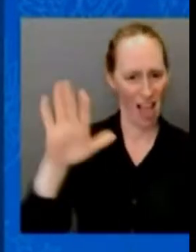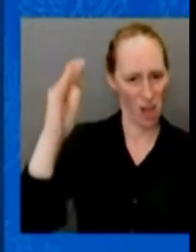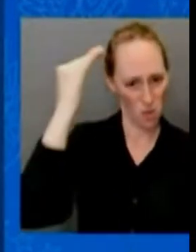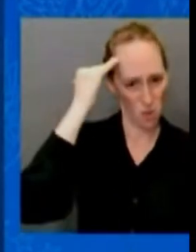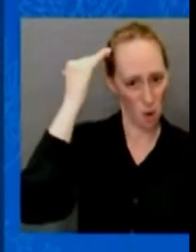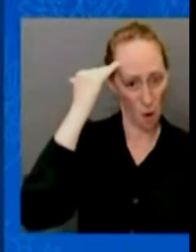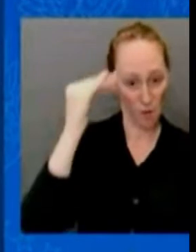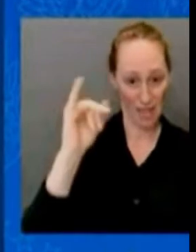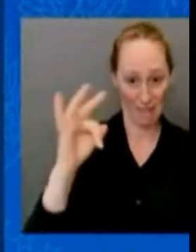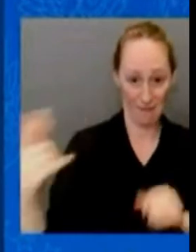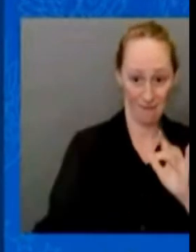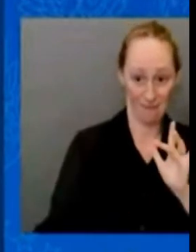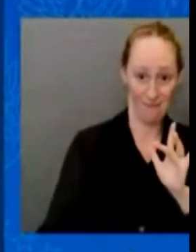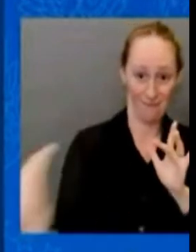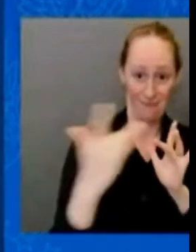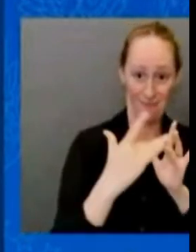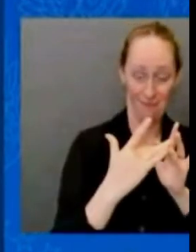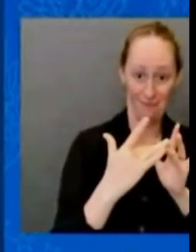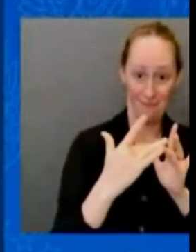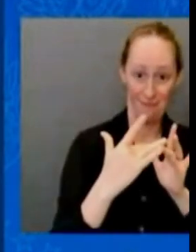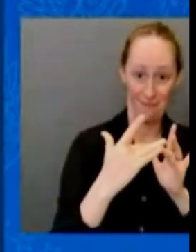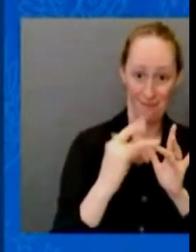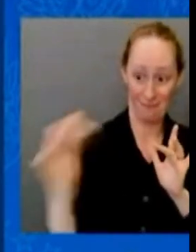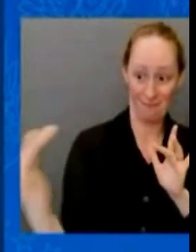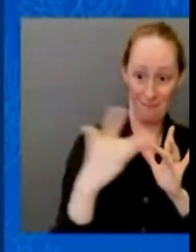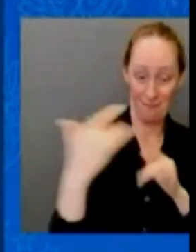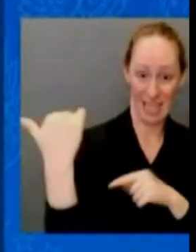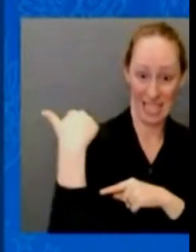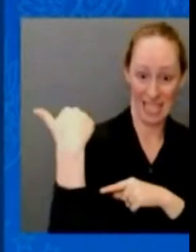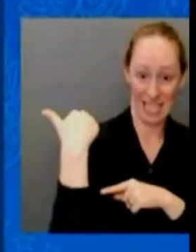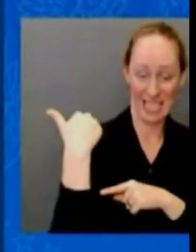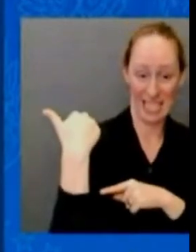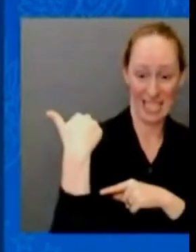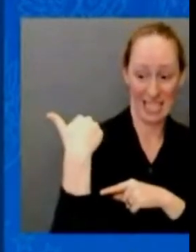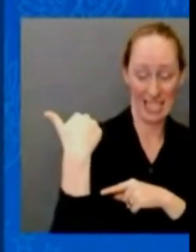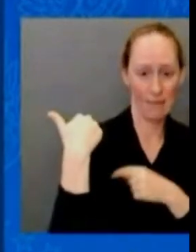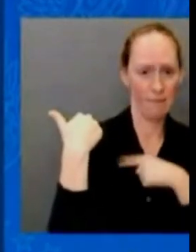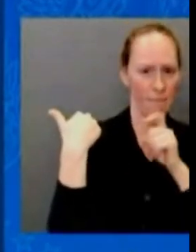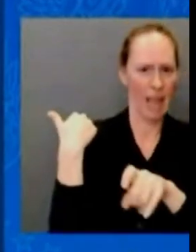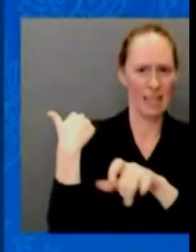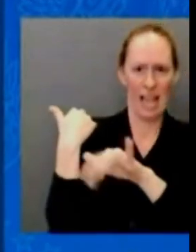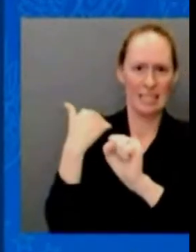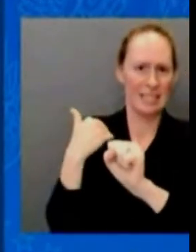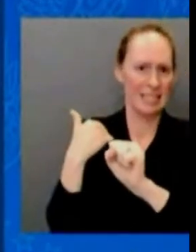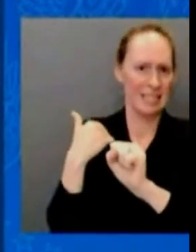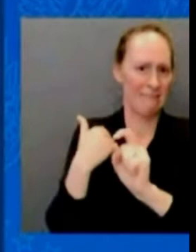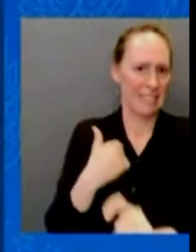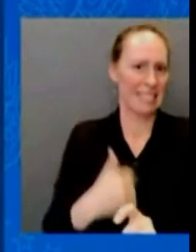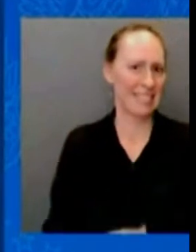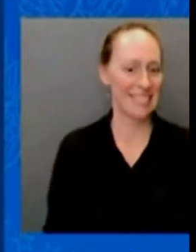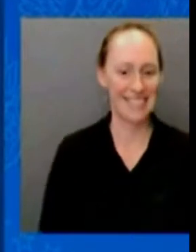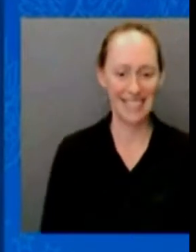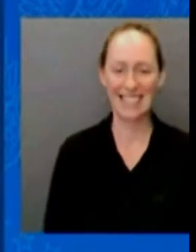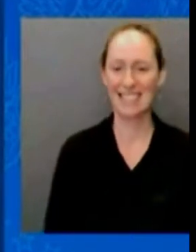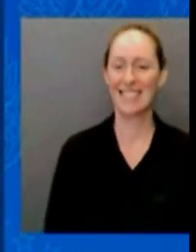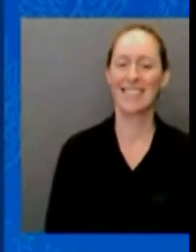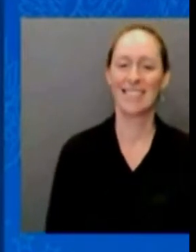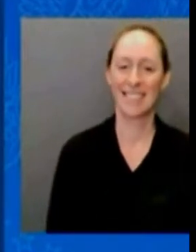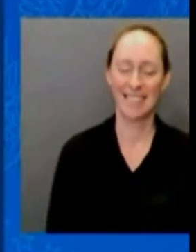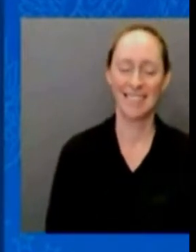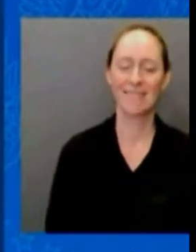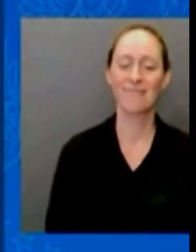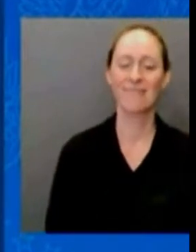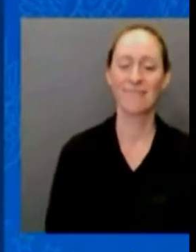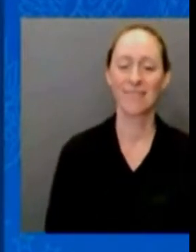right away, because you're going to do that anyway. So, good being with you, kids. Now look, it's a hell of a delegation. I think it's one of the